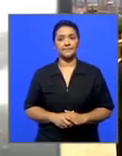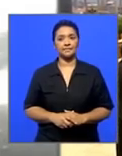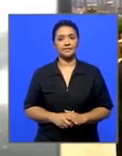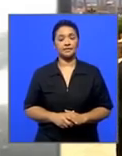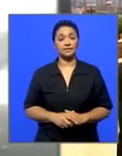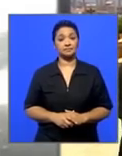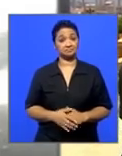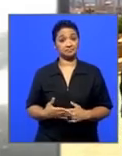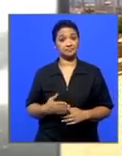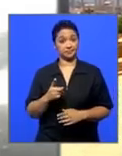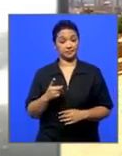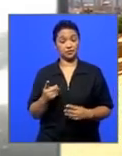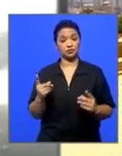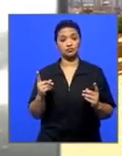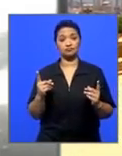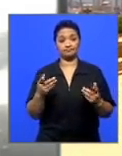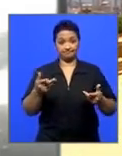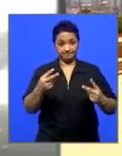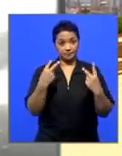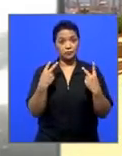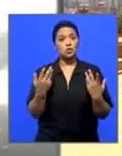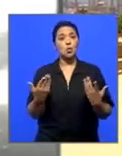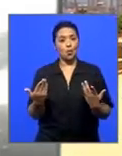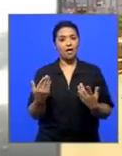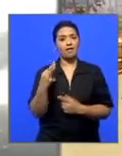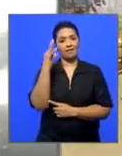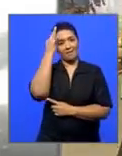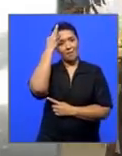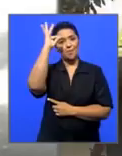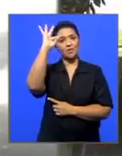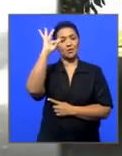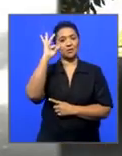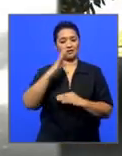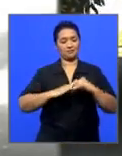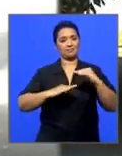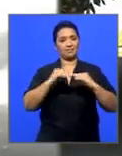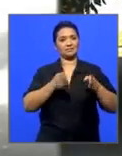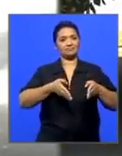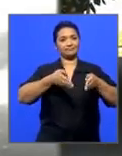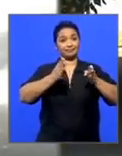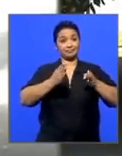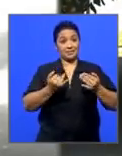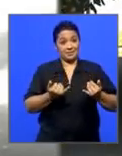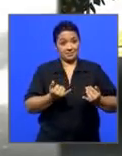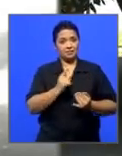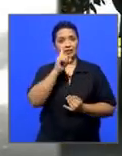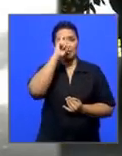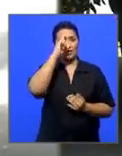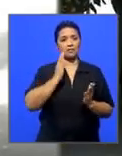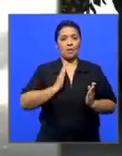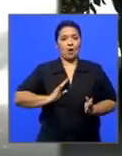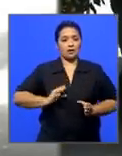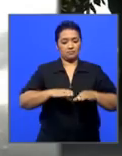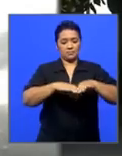Well, if you've just joined us, we're coming to you live from the Union Buildings where Madiba is lying in